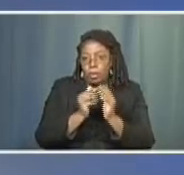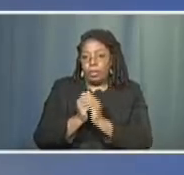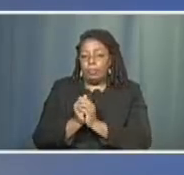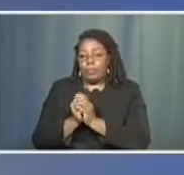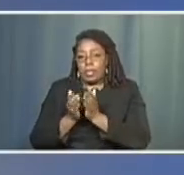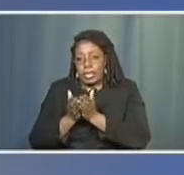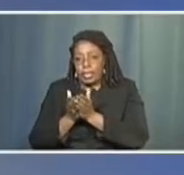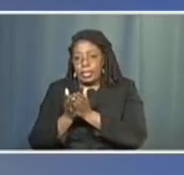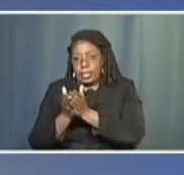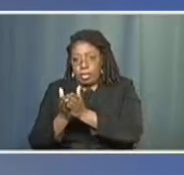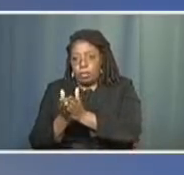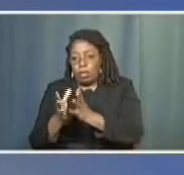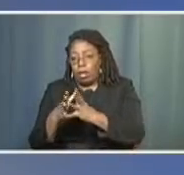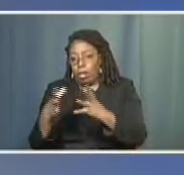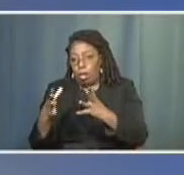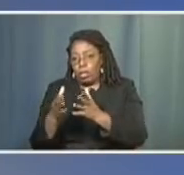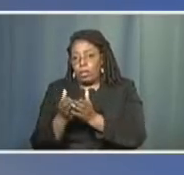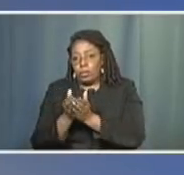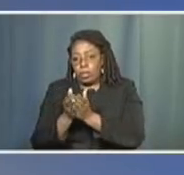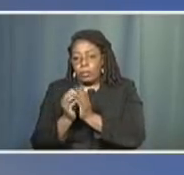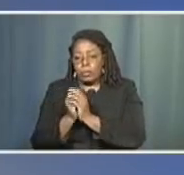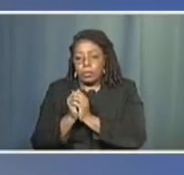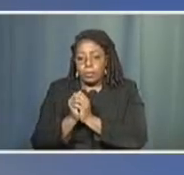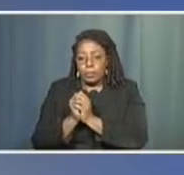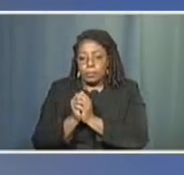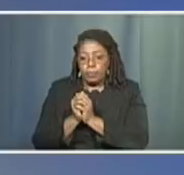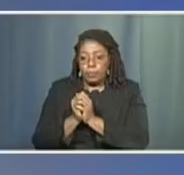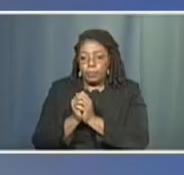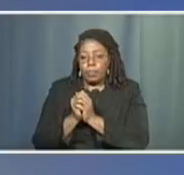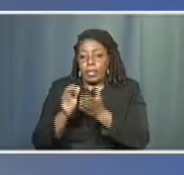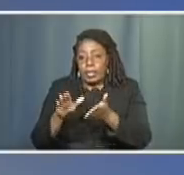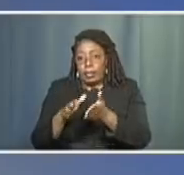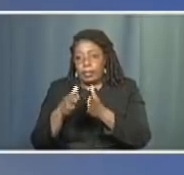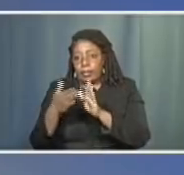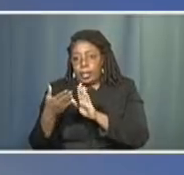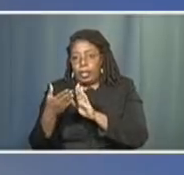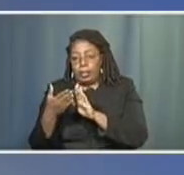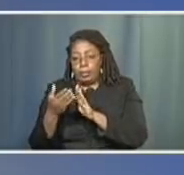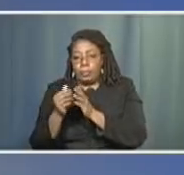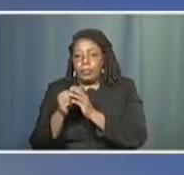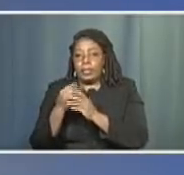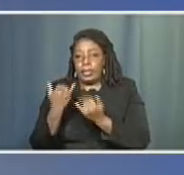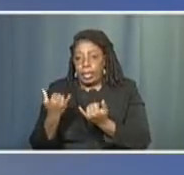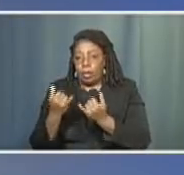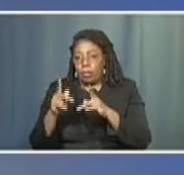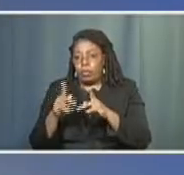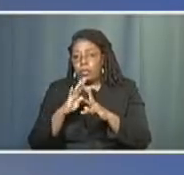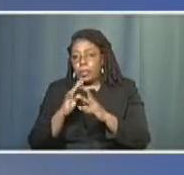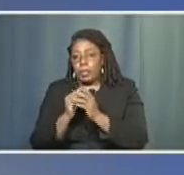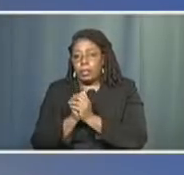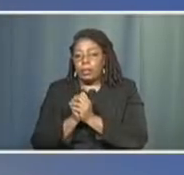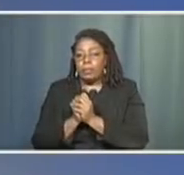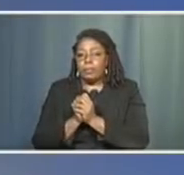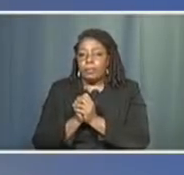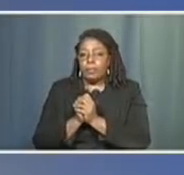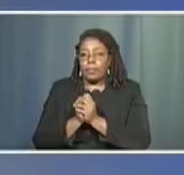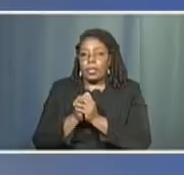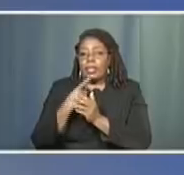Partner, Udiva, and Red Stripe. Saddened by his passing was crewmate Gerard Moxie. The sailing's lost